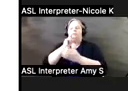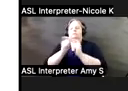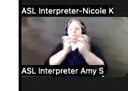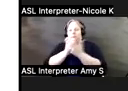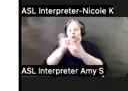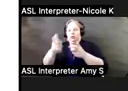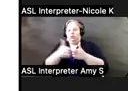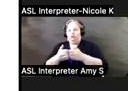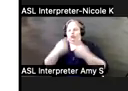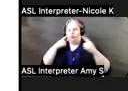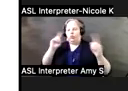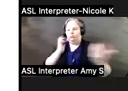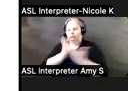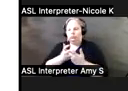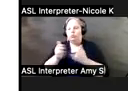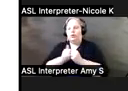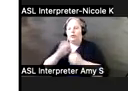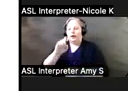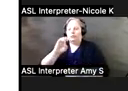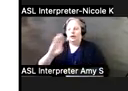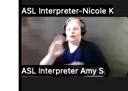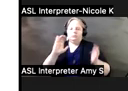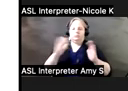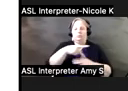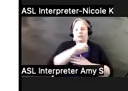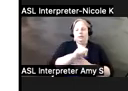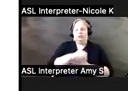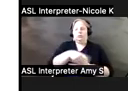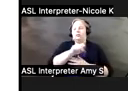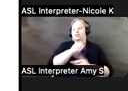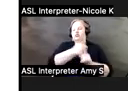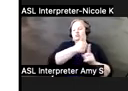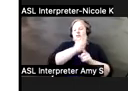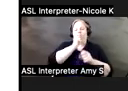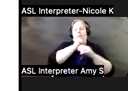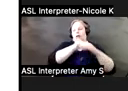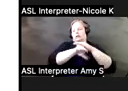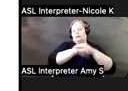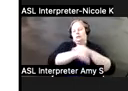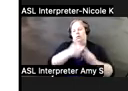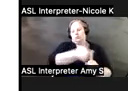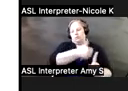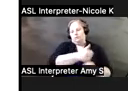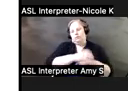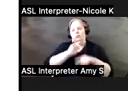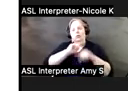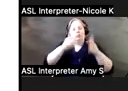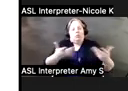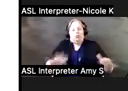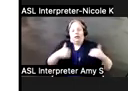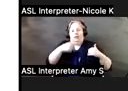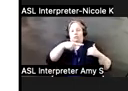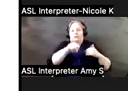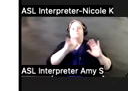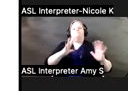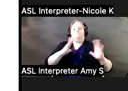with Xbox than PlayStation consoles. PlayStation consoles overall aren't very accessible, but if that's what the person already has, then we do make